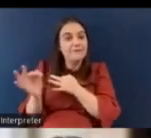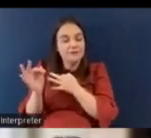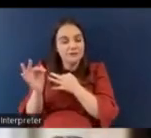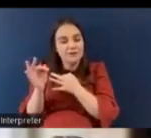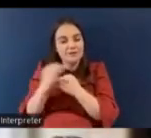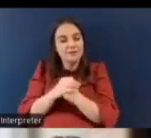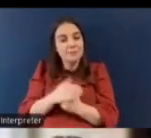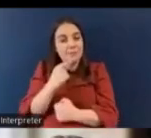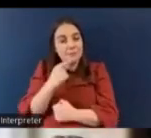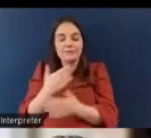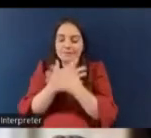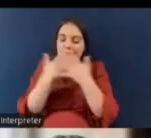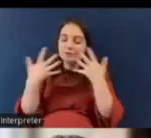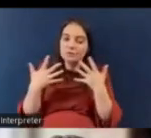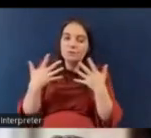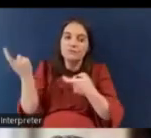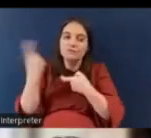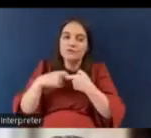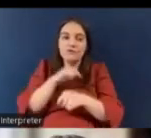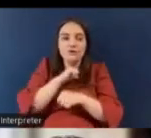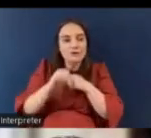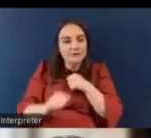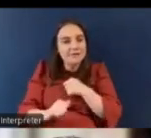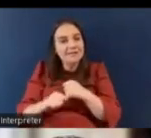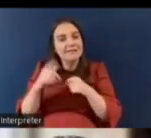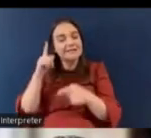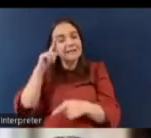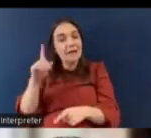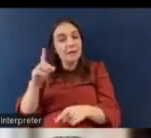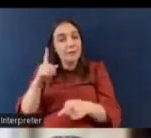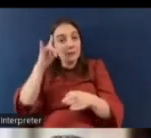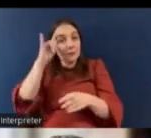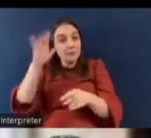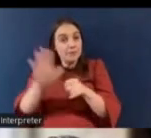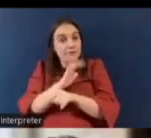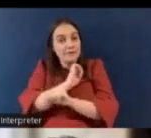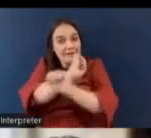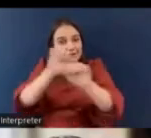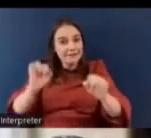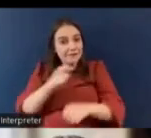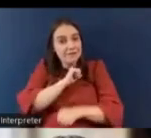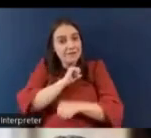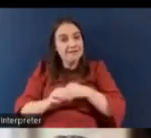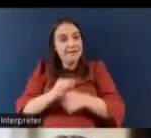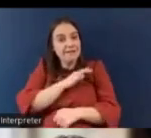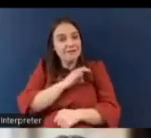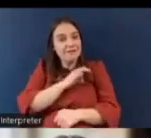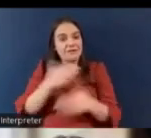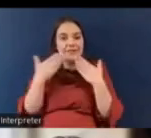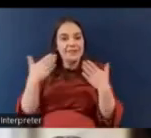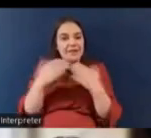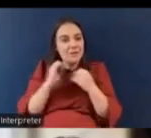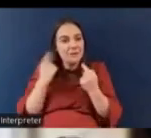But thank you very much for joining us this afternoon, and I hope the rest of your day is good. Thanks